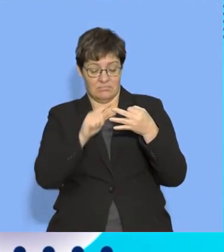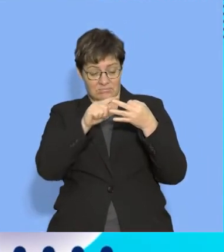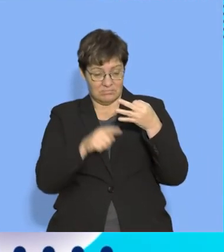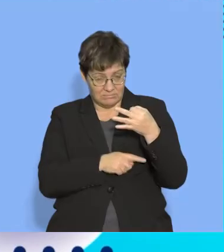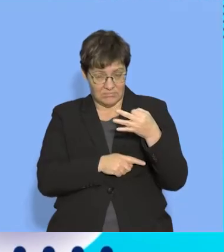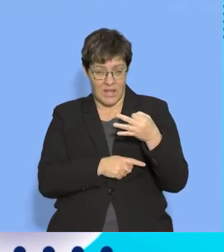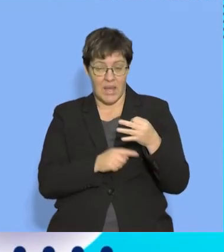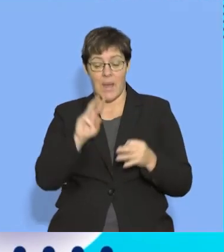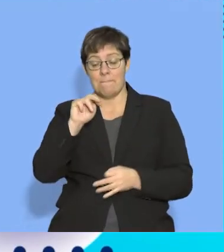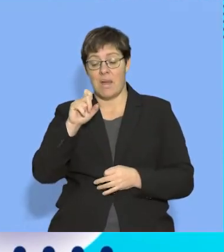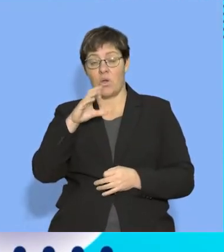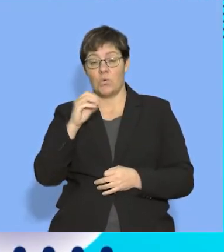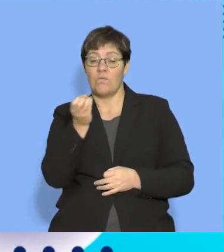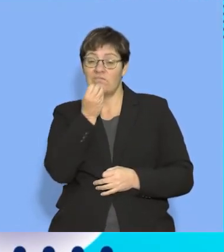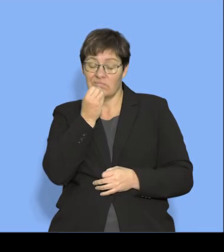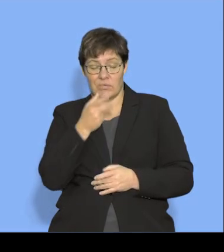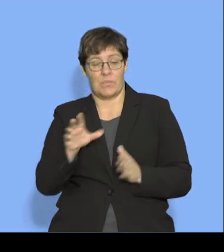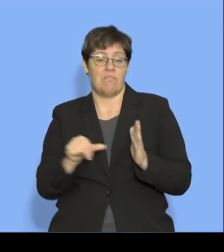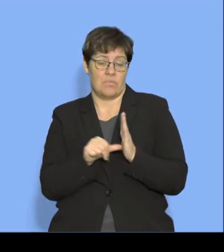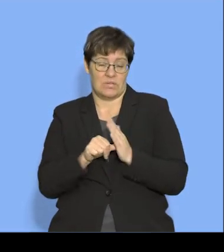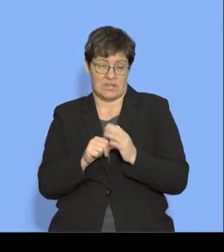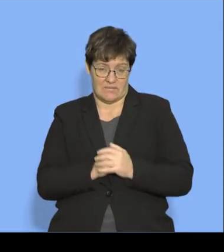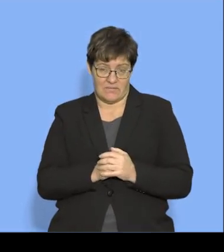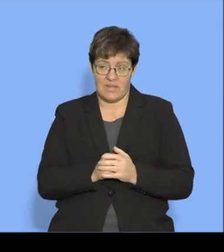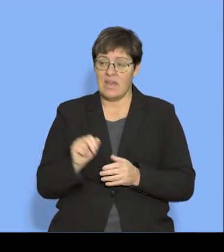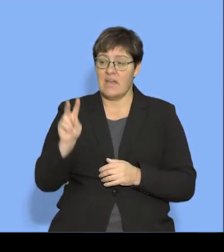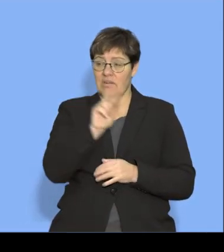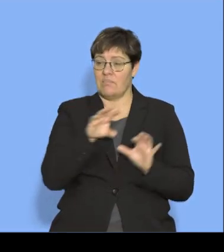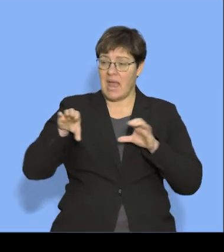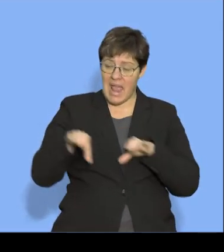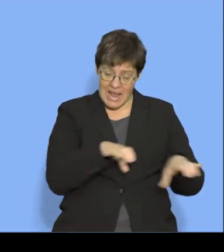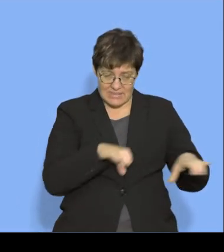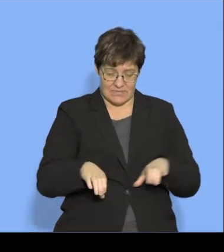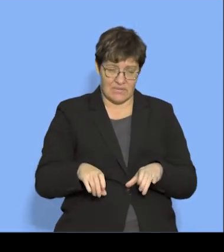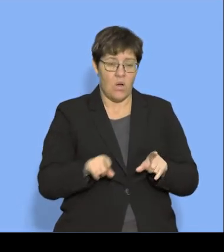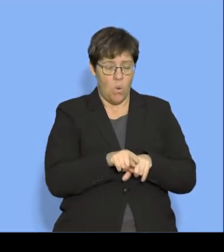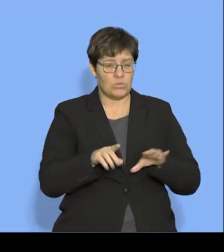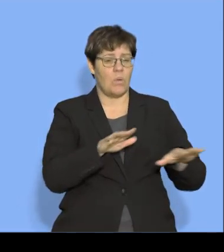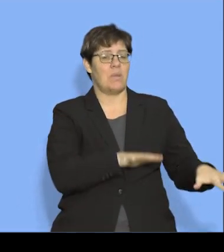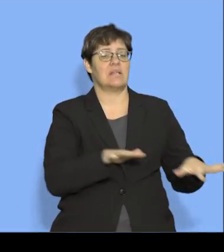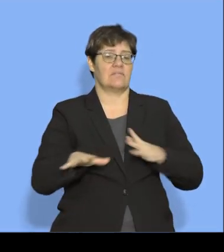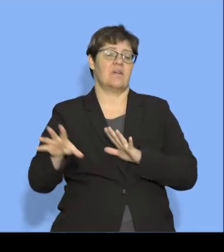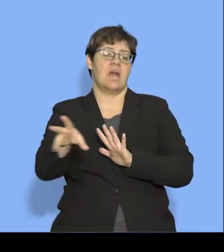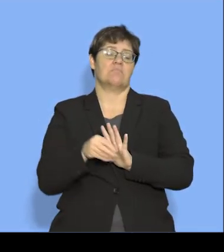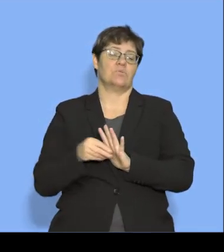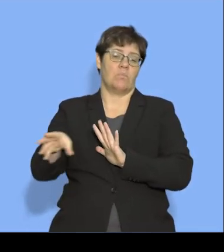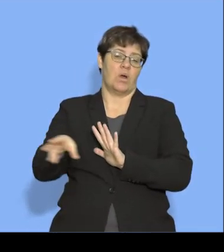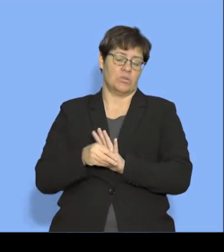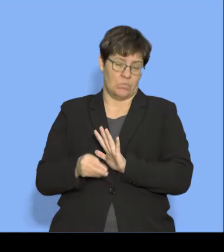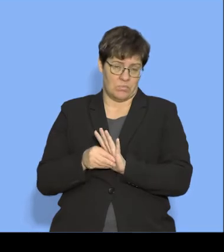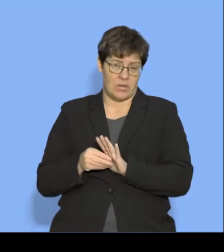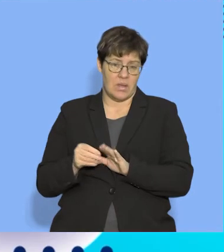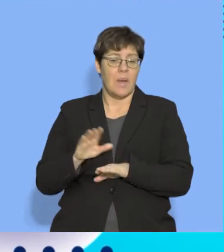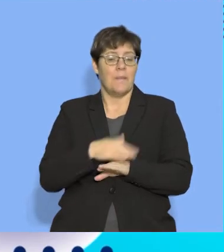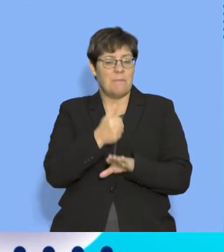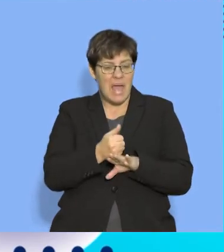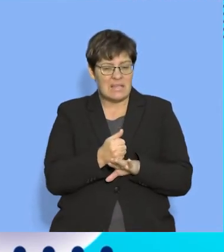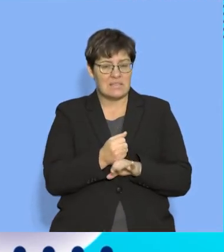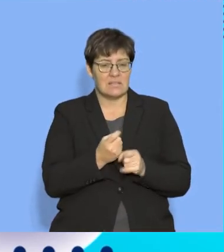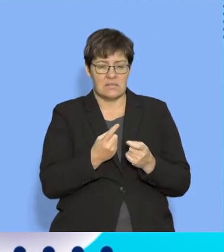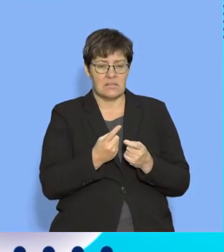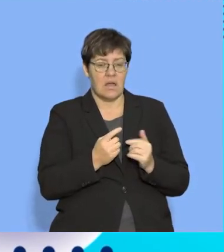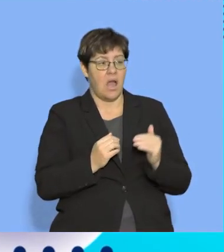the micronutrients in our body. So vitamins are actively as well as passively absorbed based on the